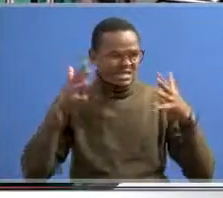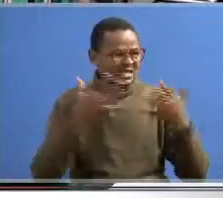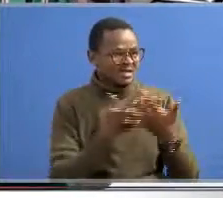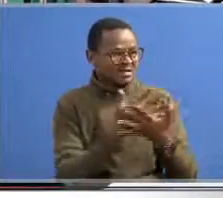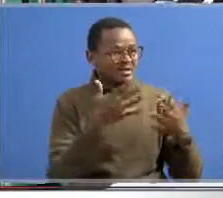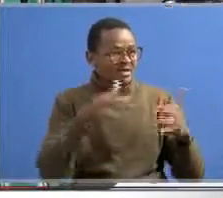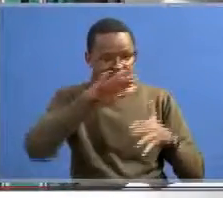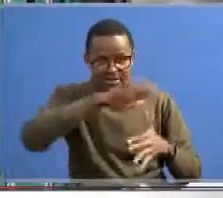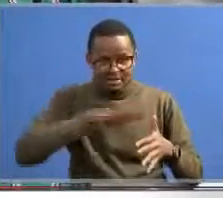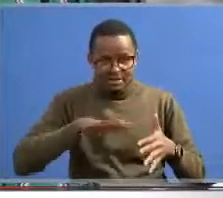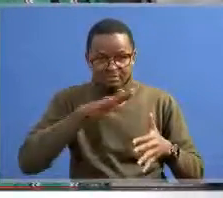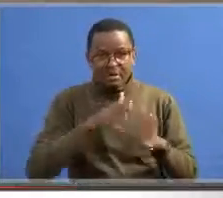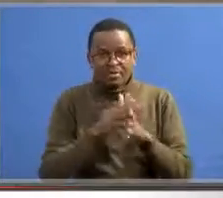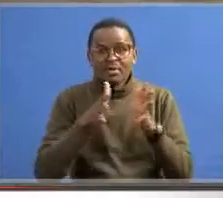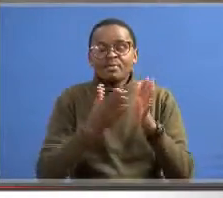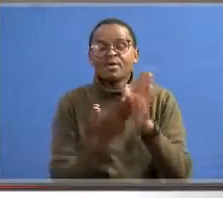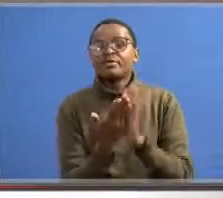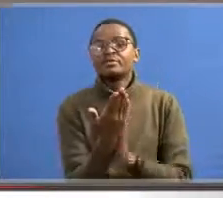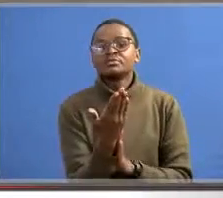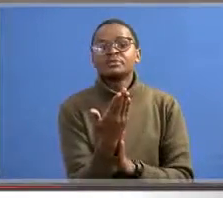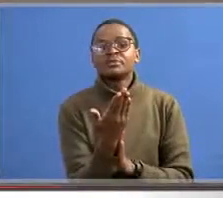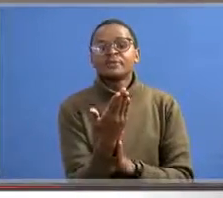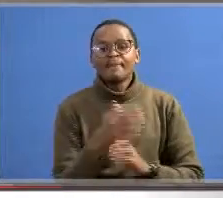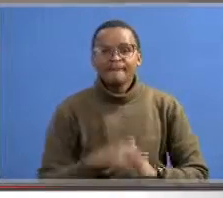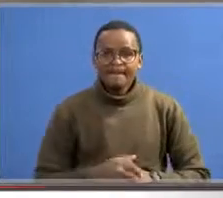especially in the area of infrastructural development.